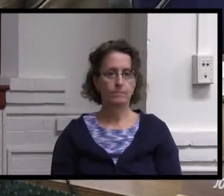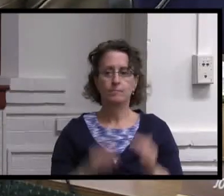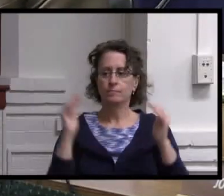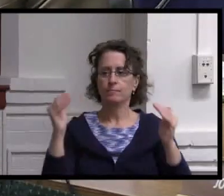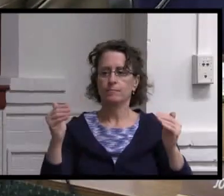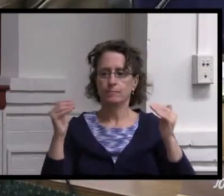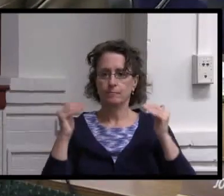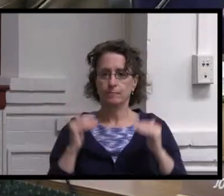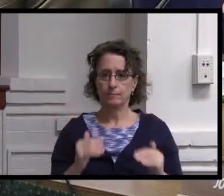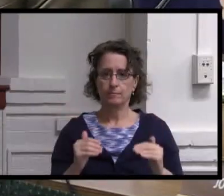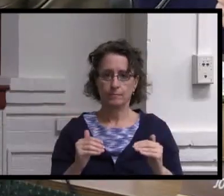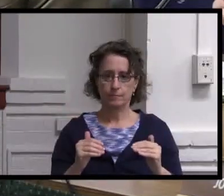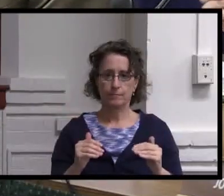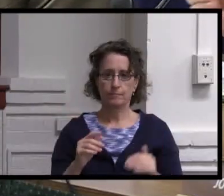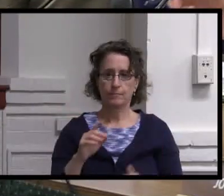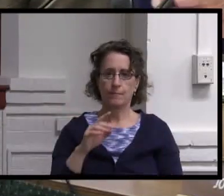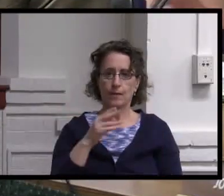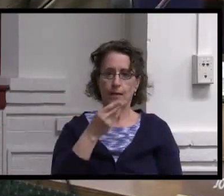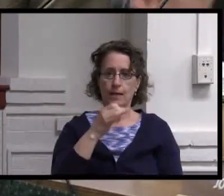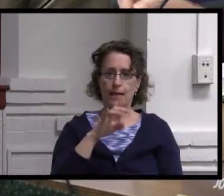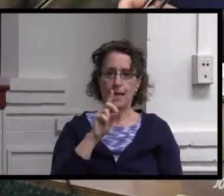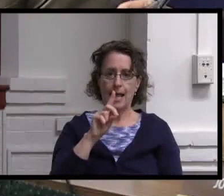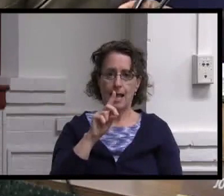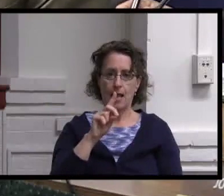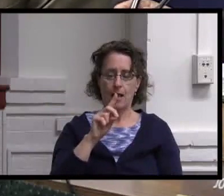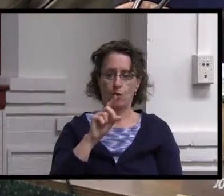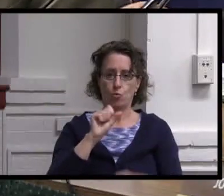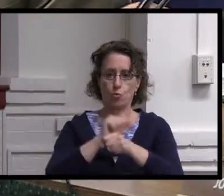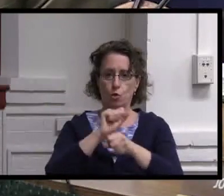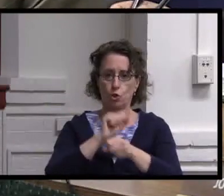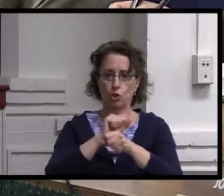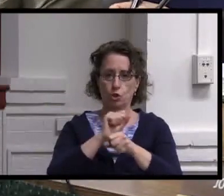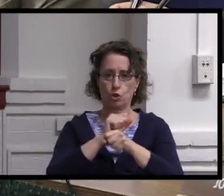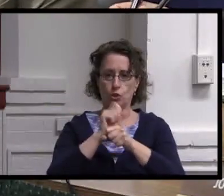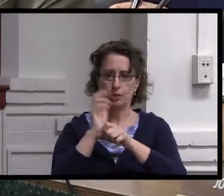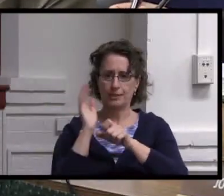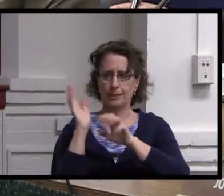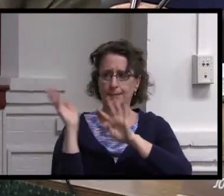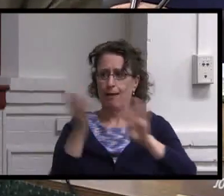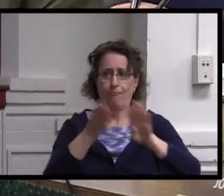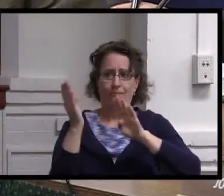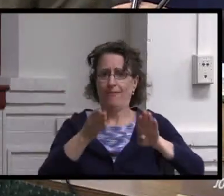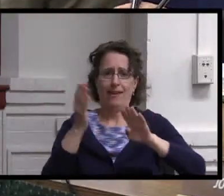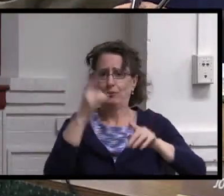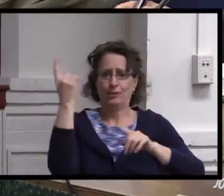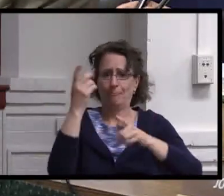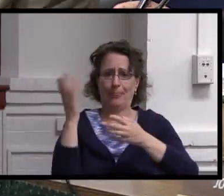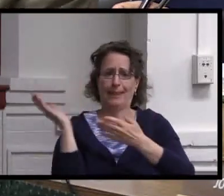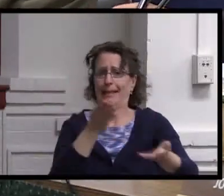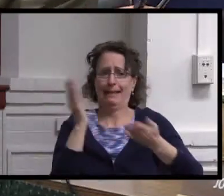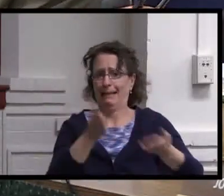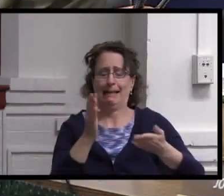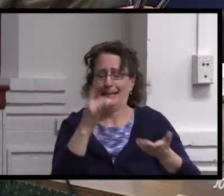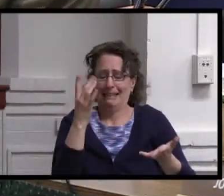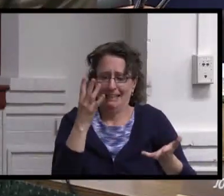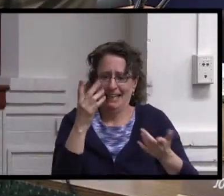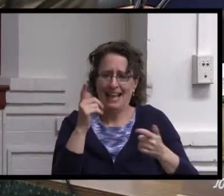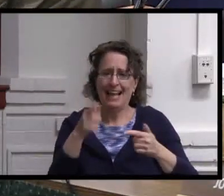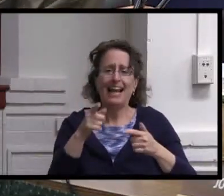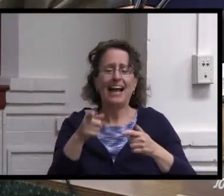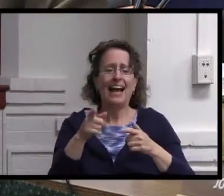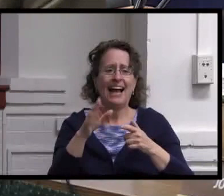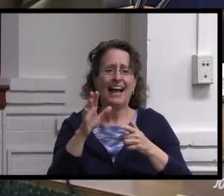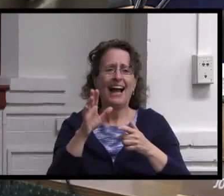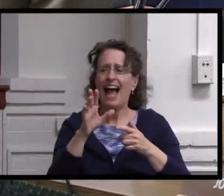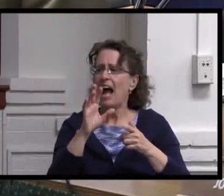rebuilding the headworks conveyor at the wastewater treatment plant. Equally exciting. Equally exciting. Exciting time. So the